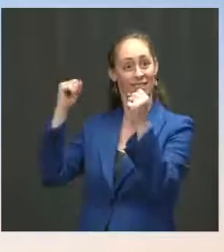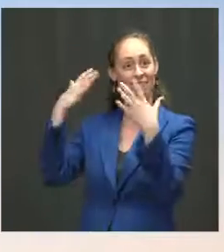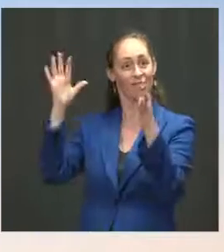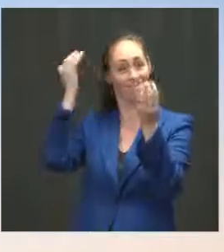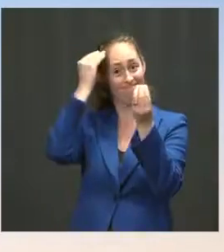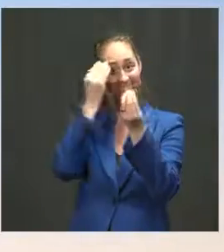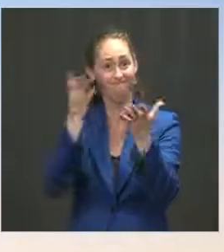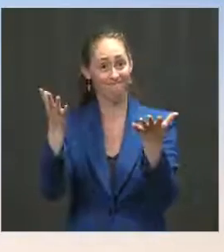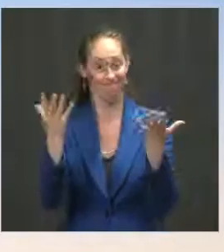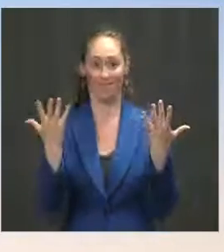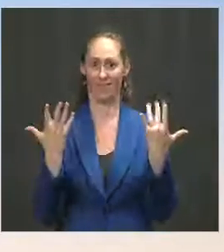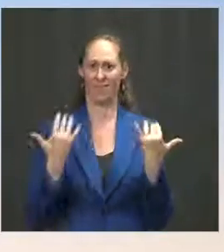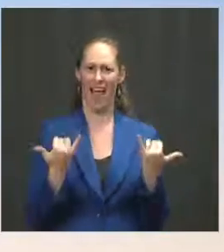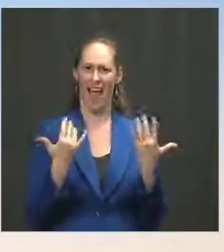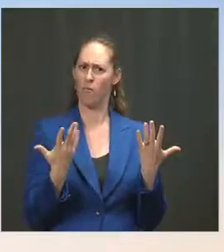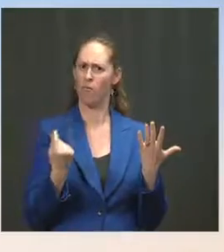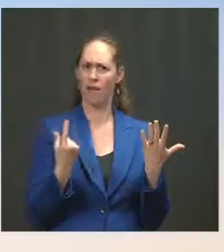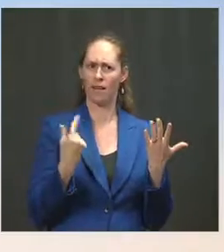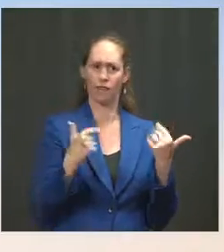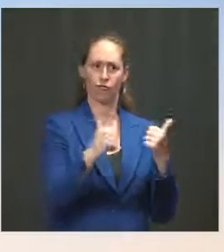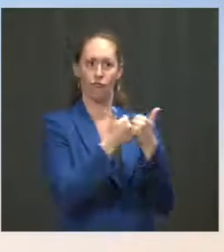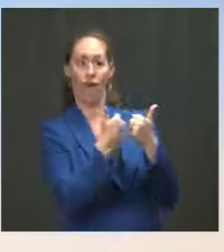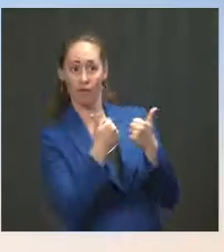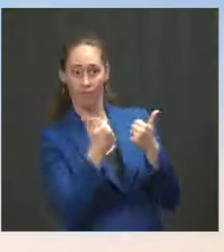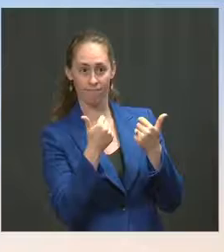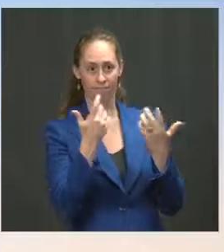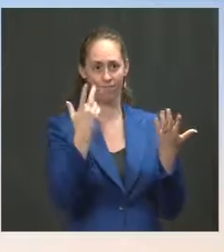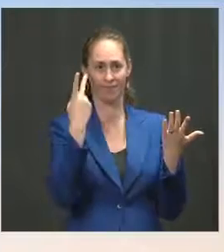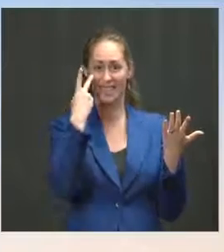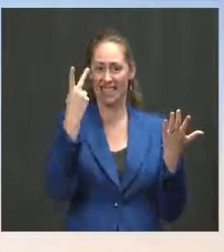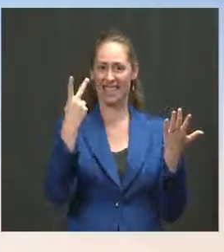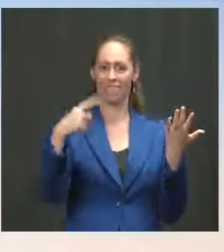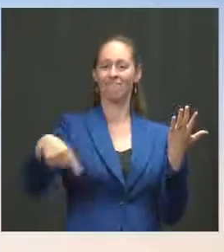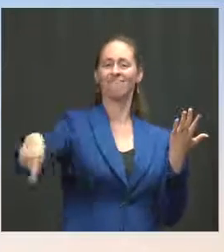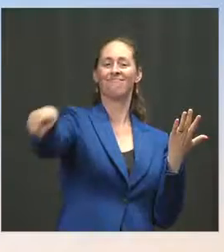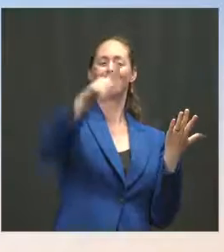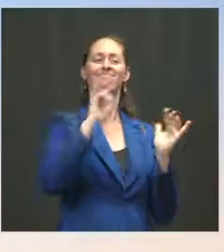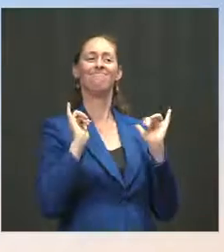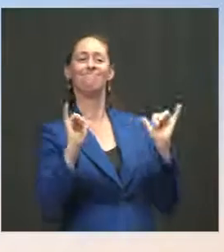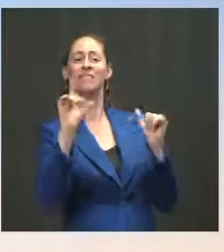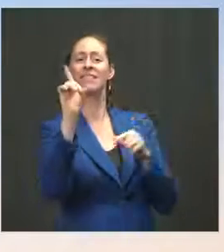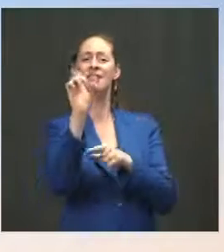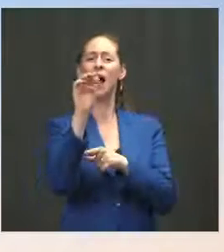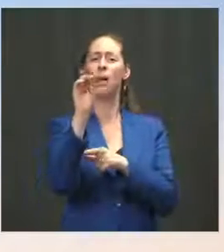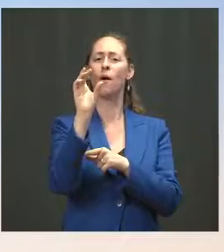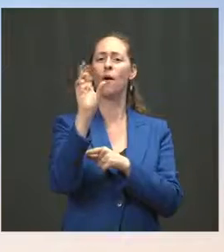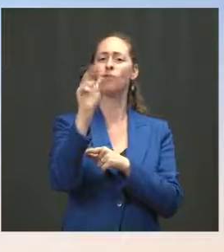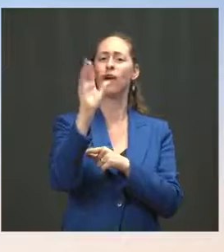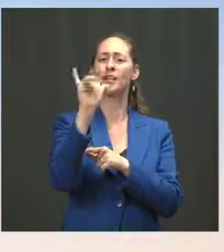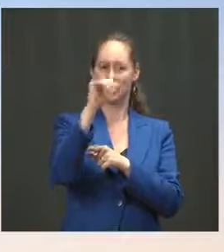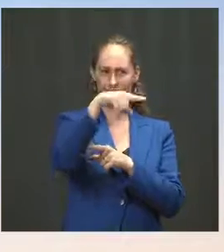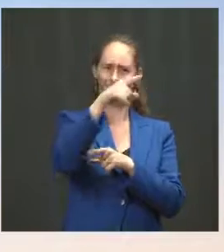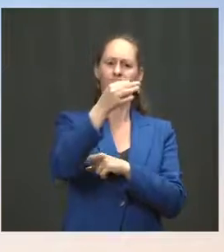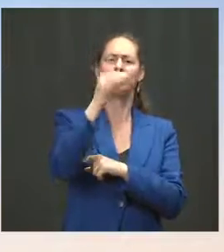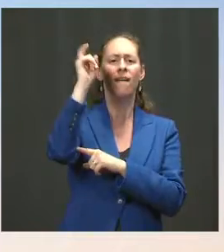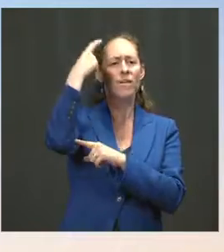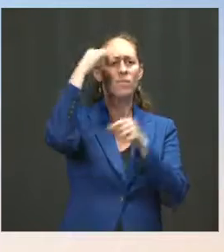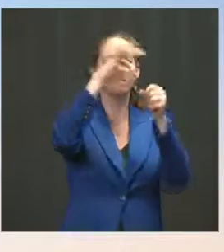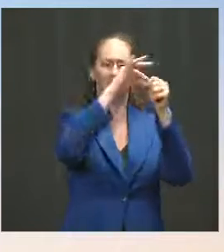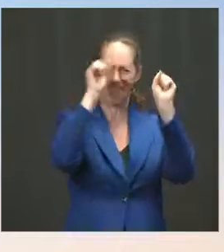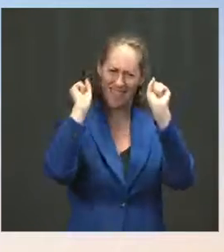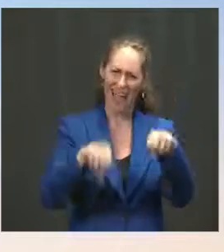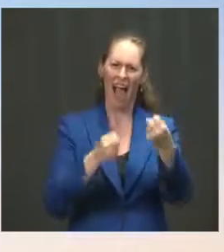is to demonstrate that democracies can deliver by improving the lives of their own people and by addressing the greatest problems facing the wider